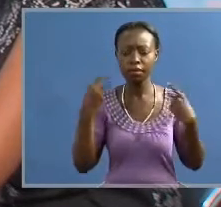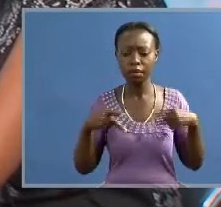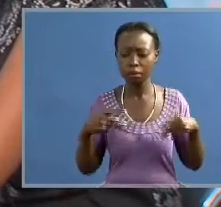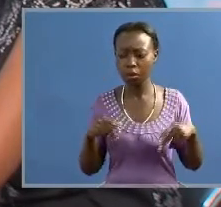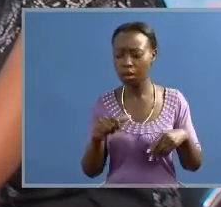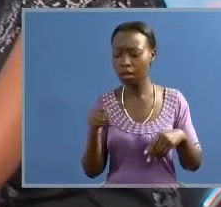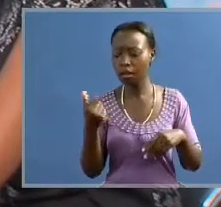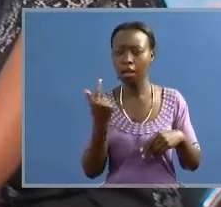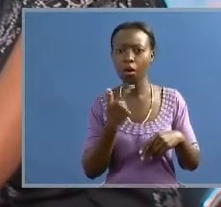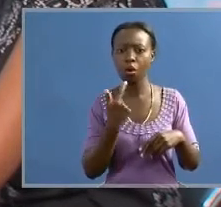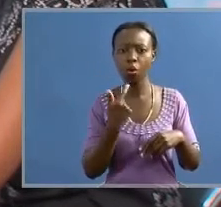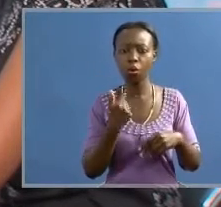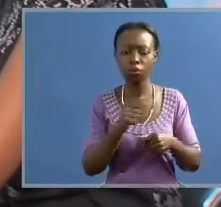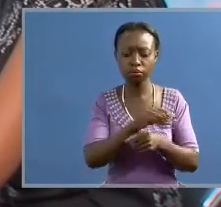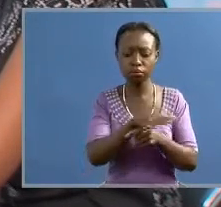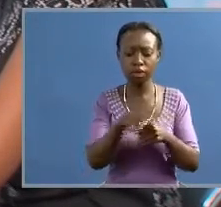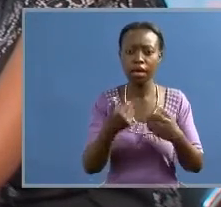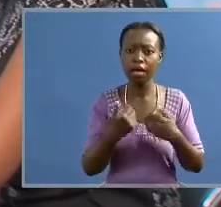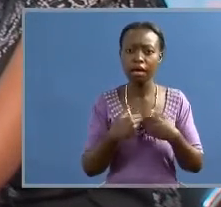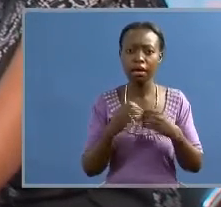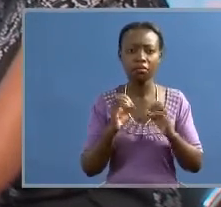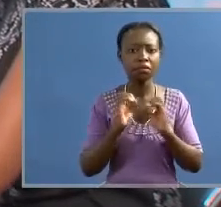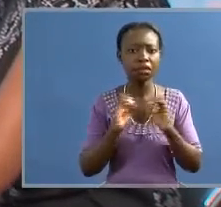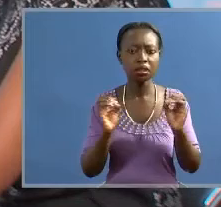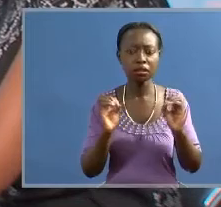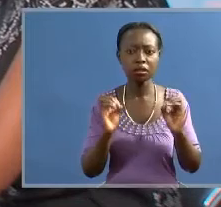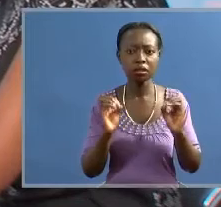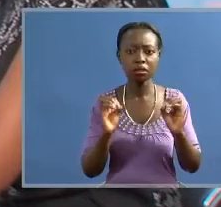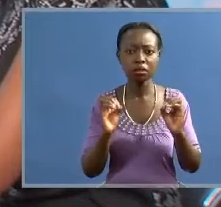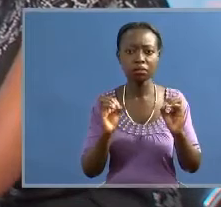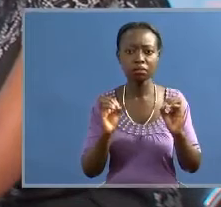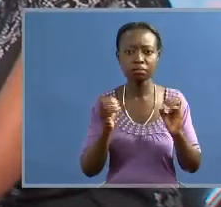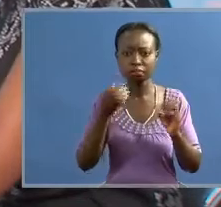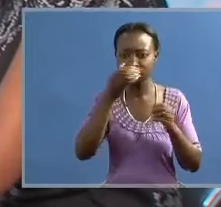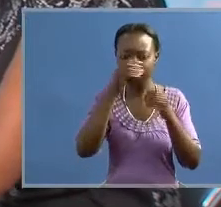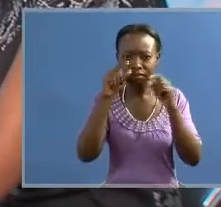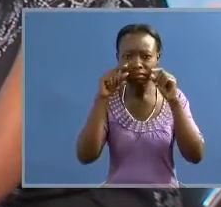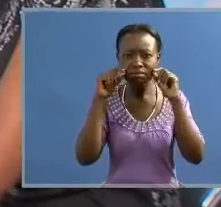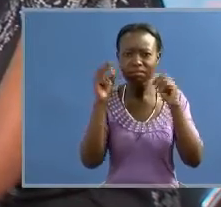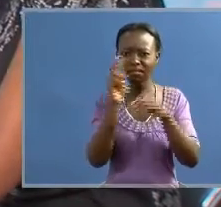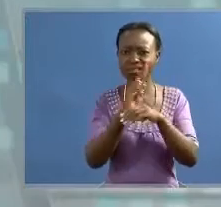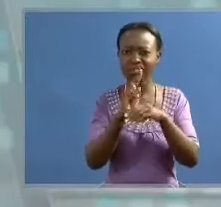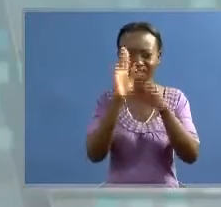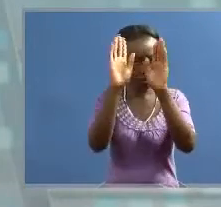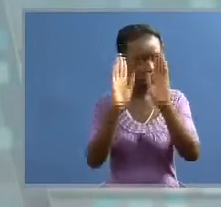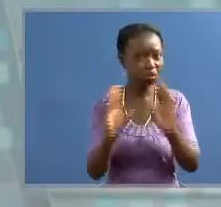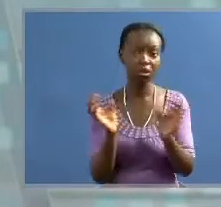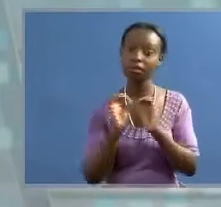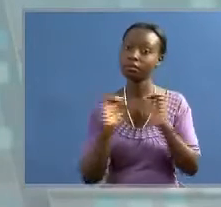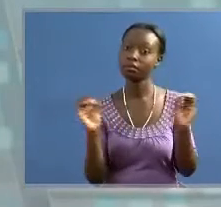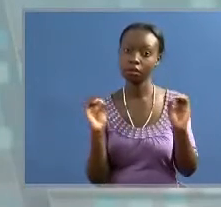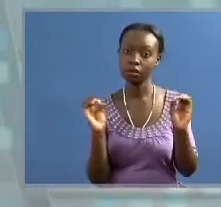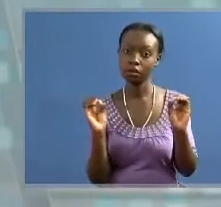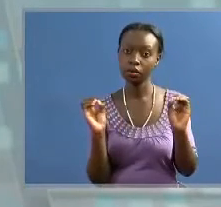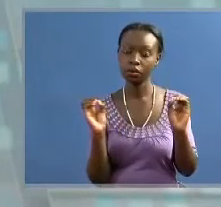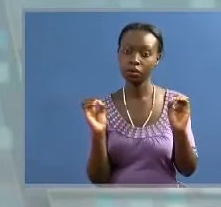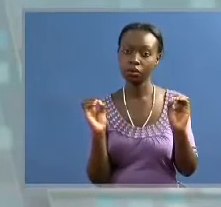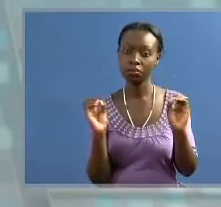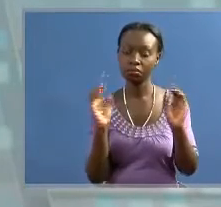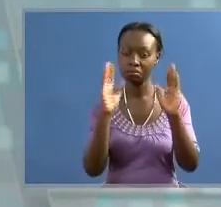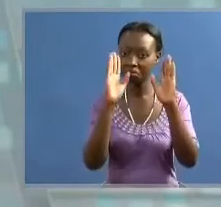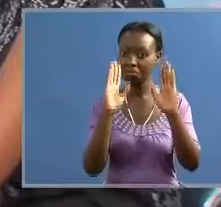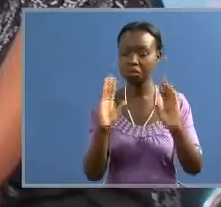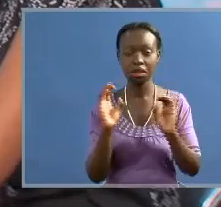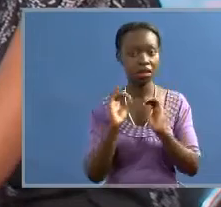having COVID-19 are not advised to adorn masks. So that is not a necessary condition Yes, as per now as in Kenya. per